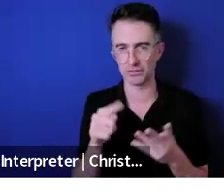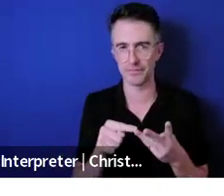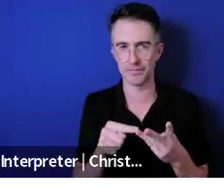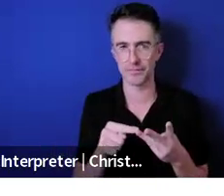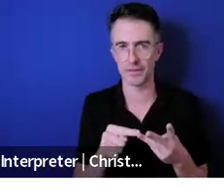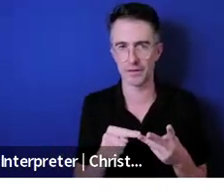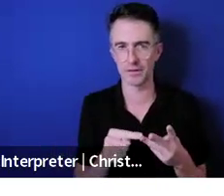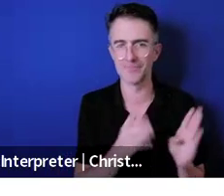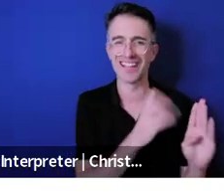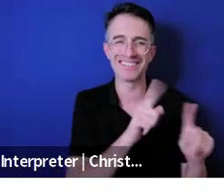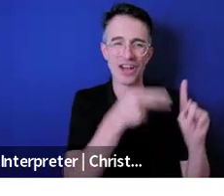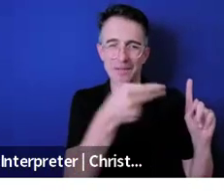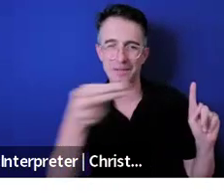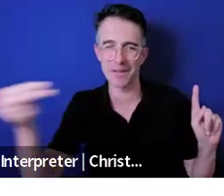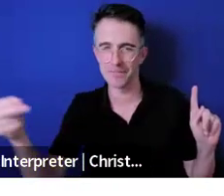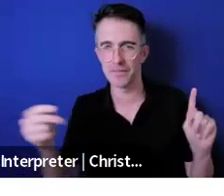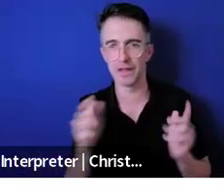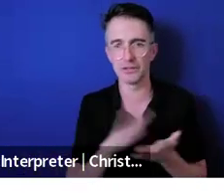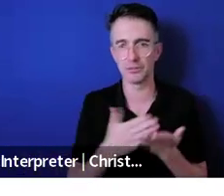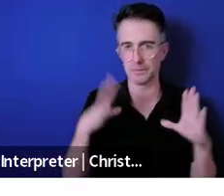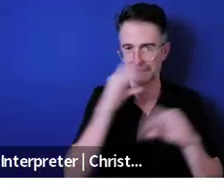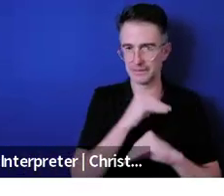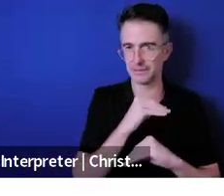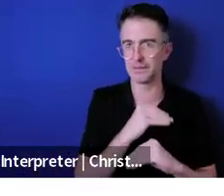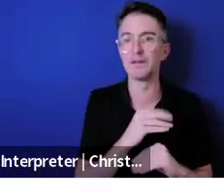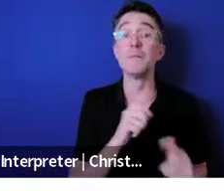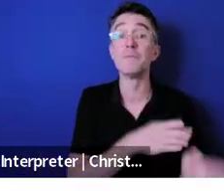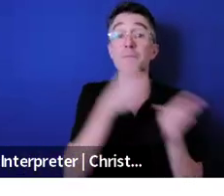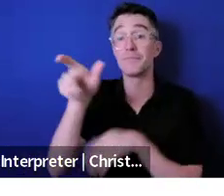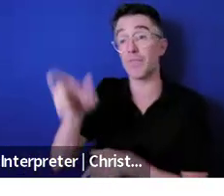Armenia, Maya Simonyan,